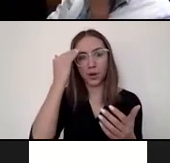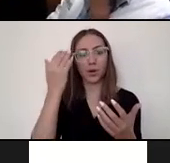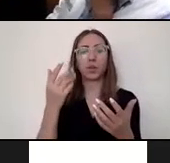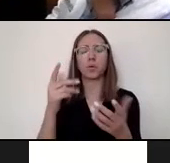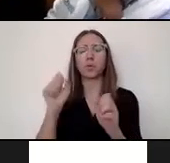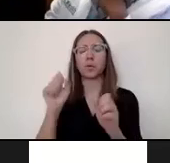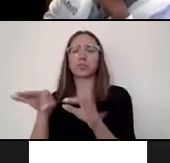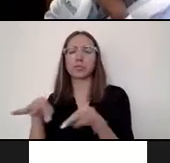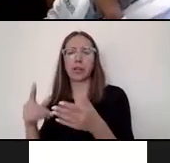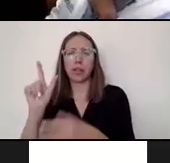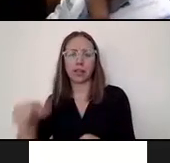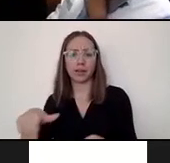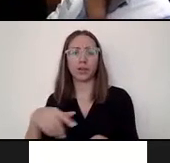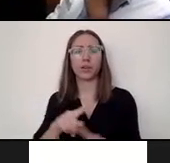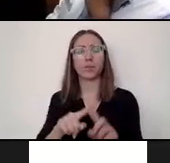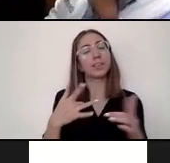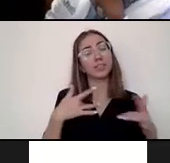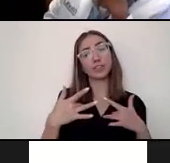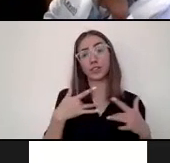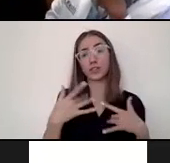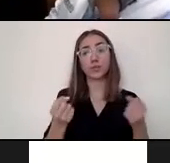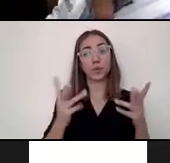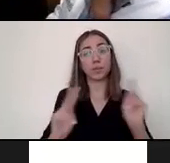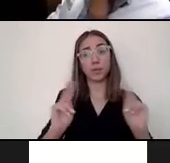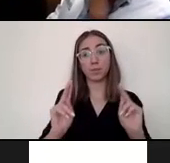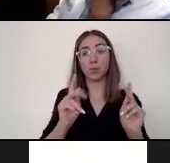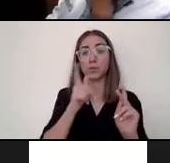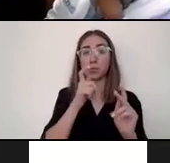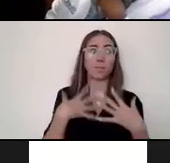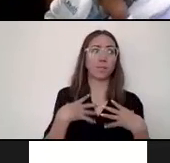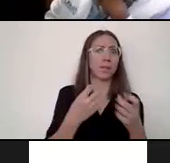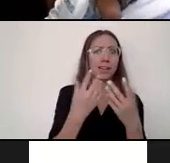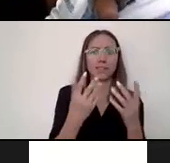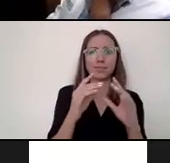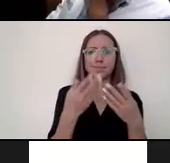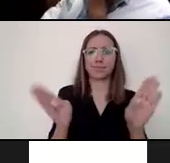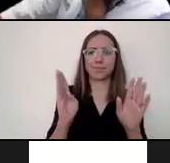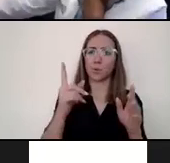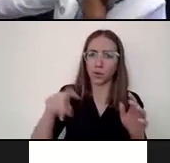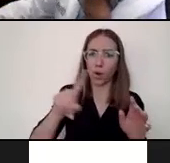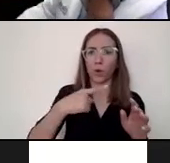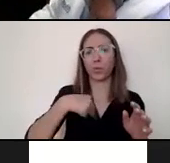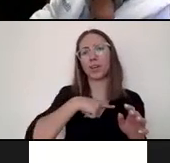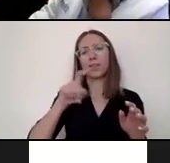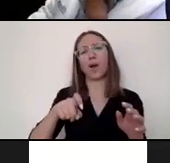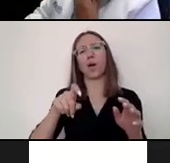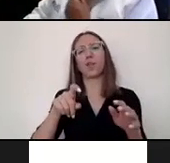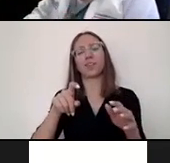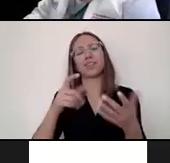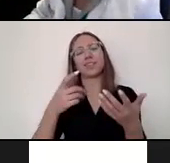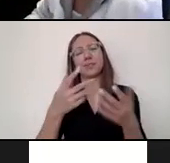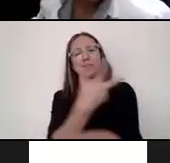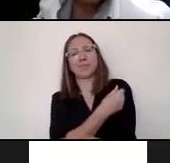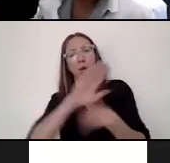address this. But it is of major concern to many people in public health because, again, we all need to be vaccinated. We can't write off a certain segment